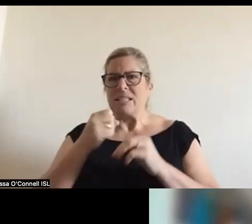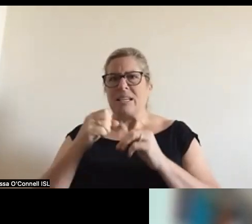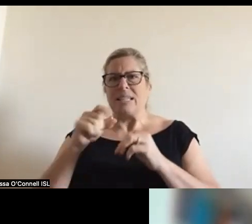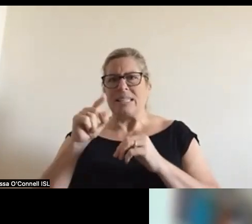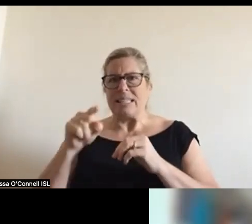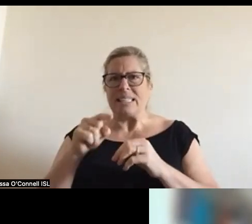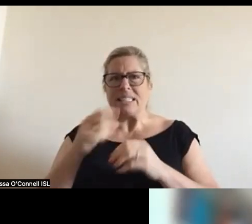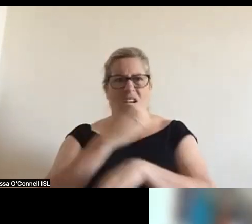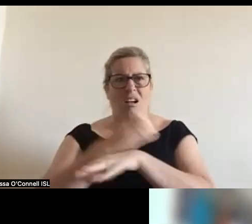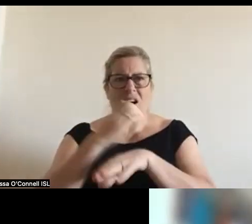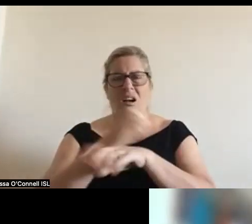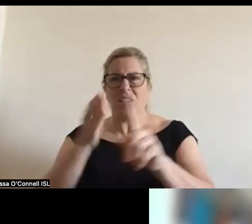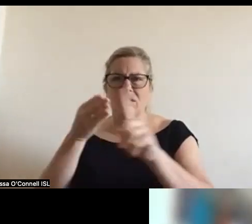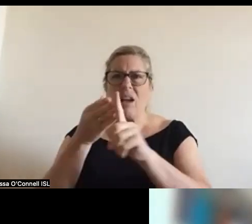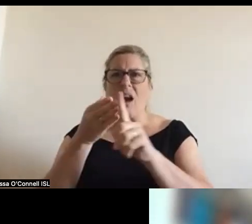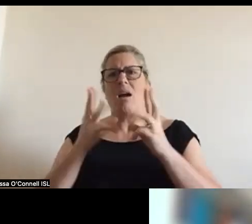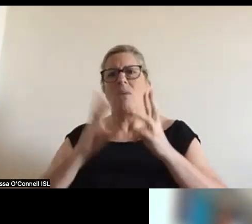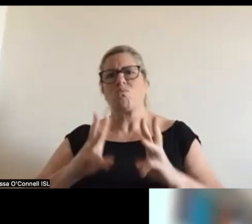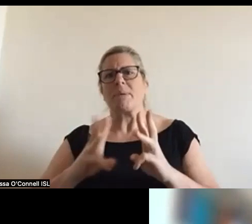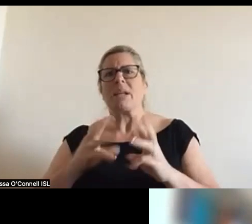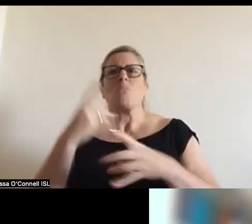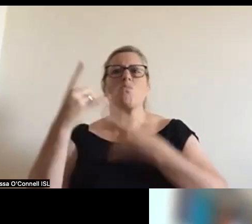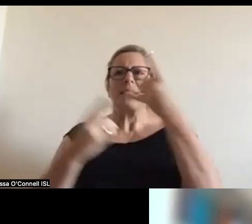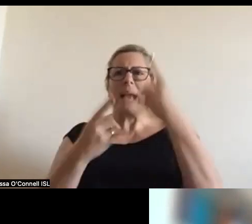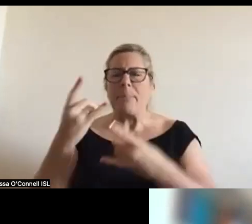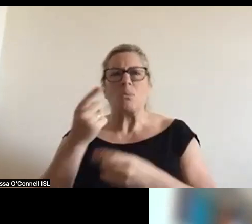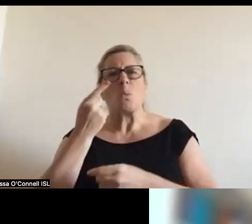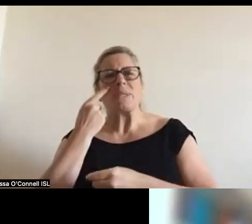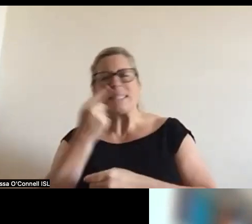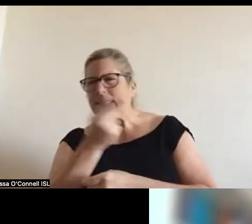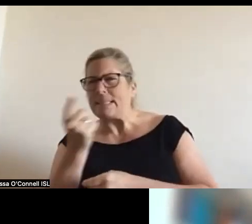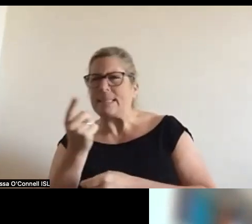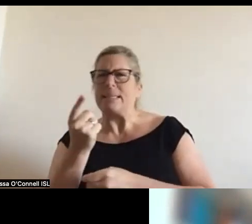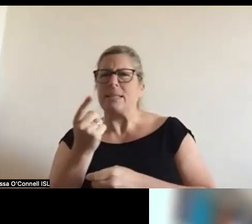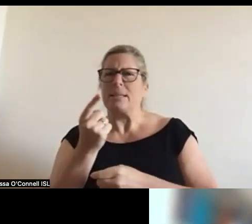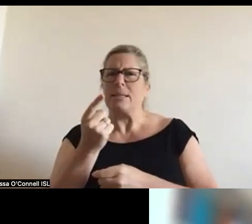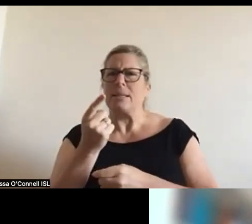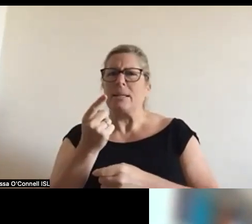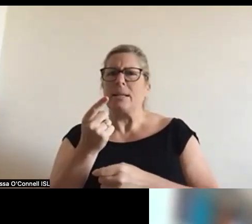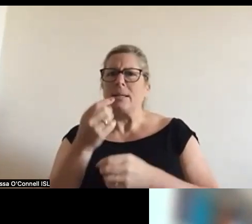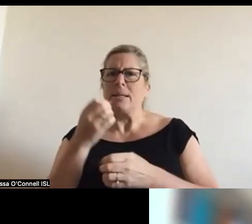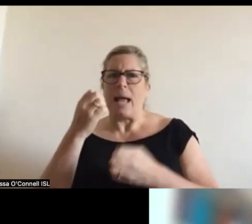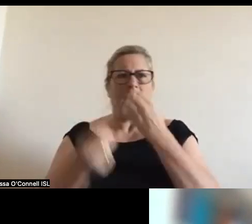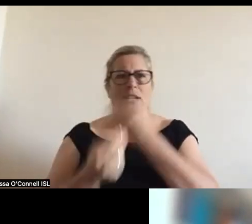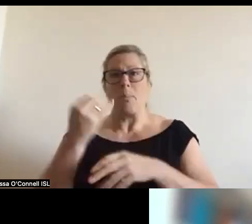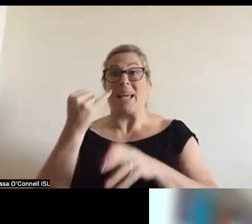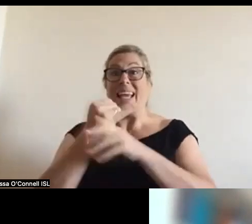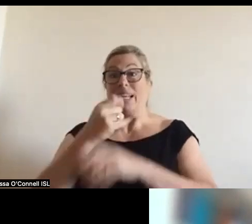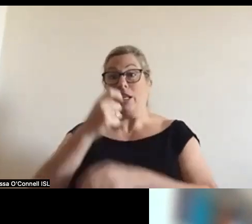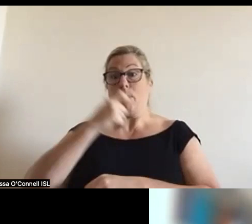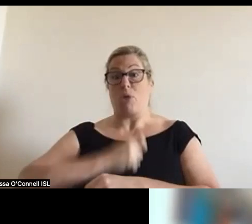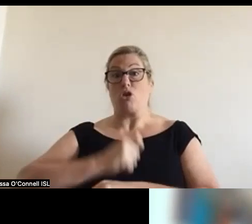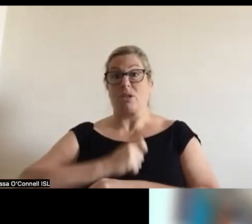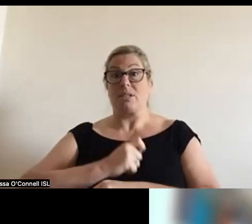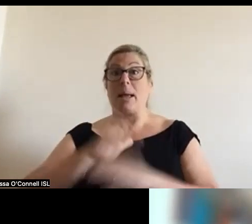targeting of women, and then what's happening, what we're seeing is that it's turning up in person. So although it